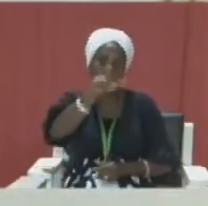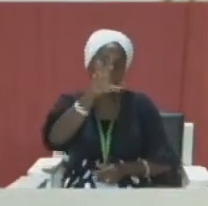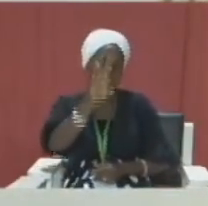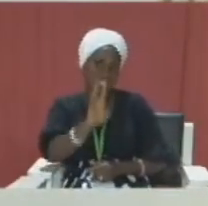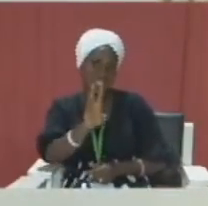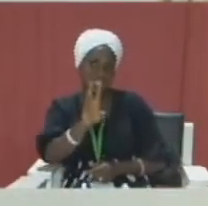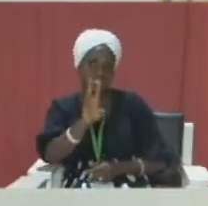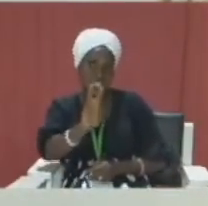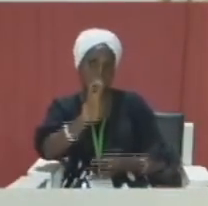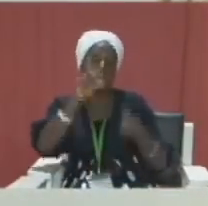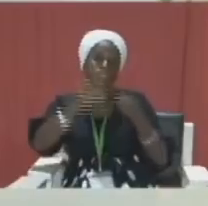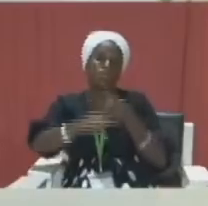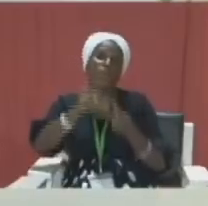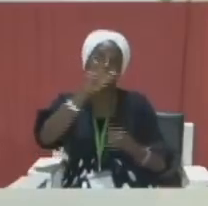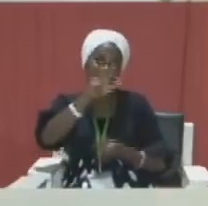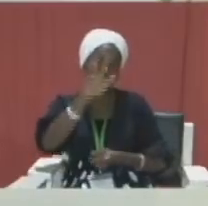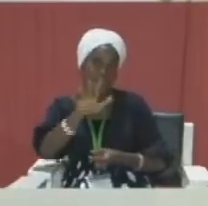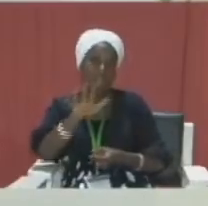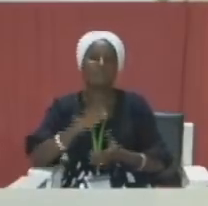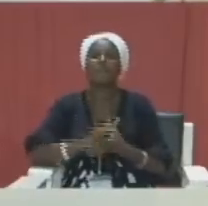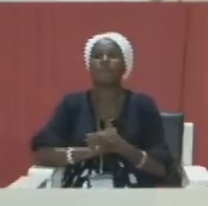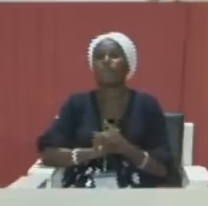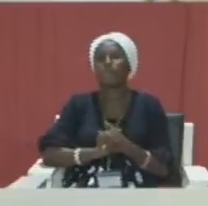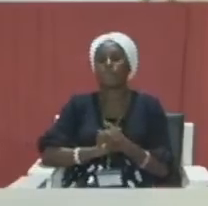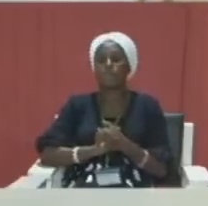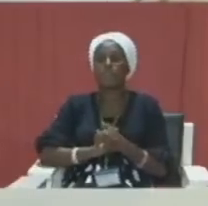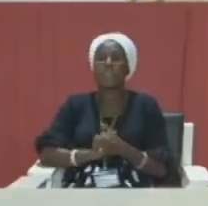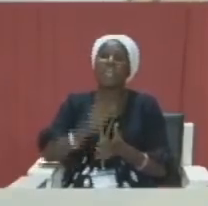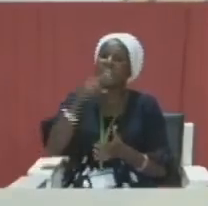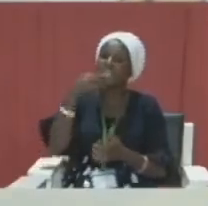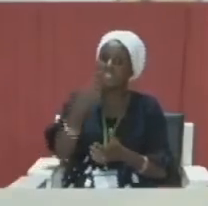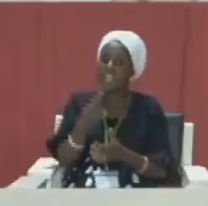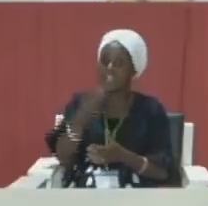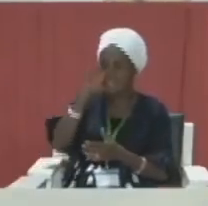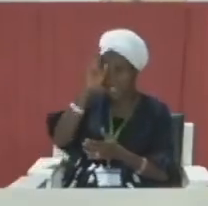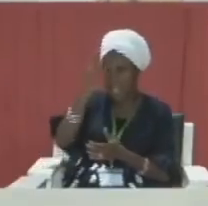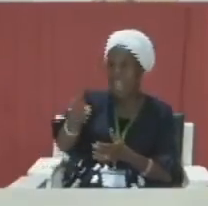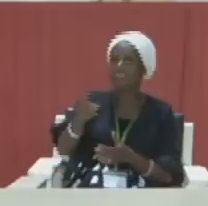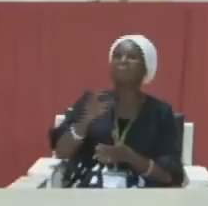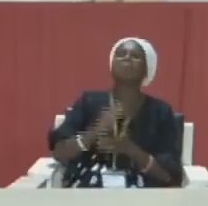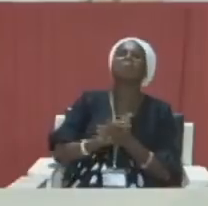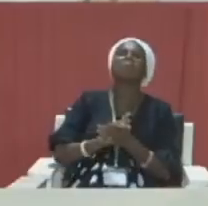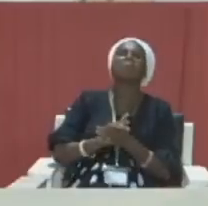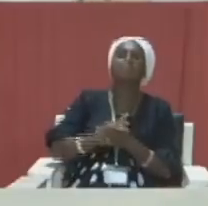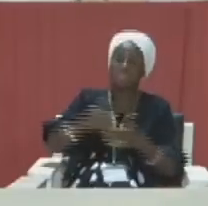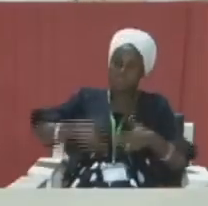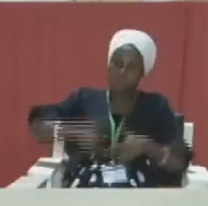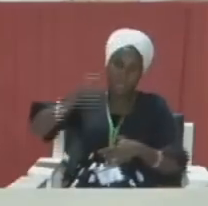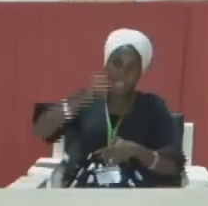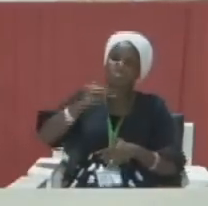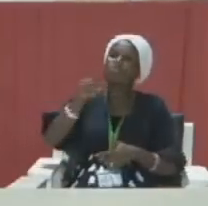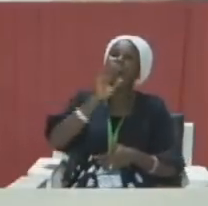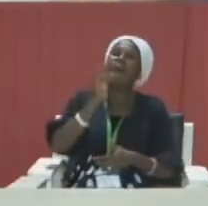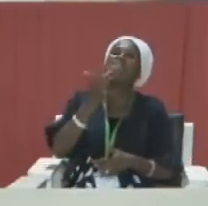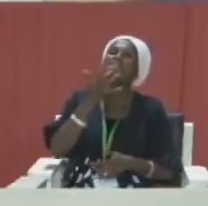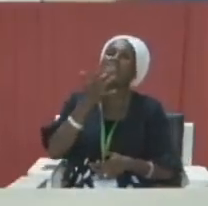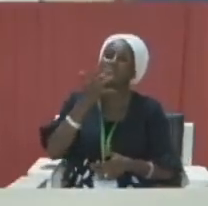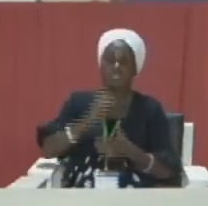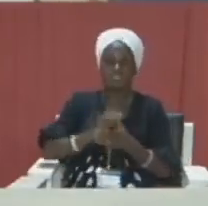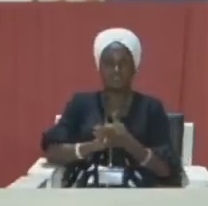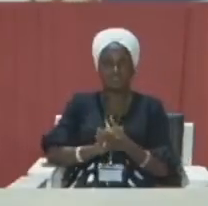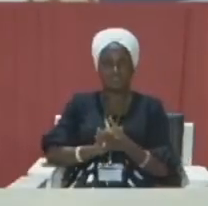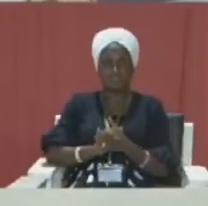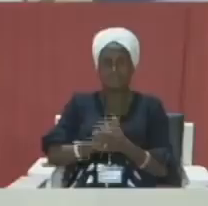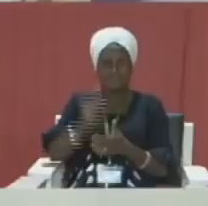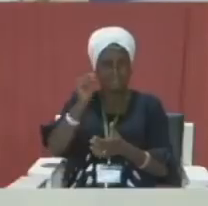St. Luke 1:26-35. He said, hail, young girl, you are favored. The girl said, what kind of greeting